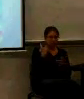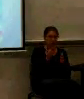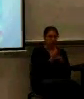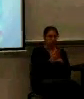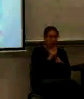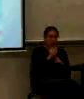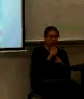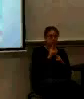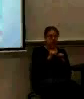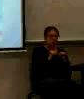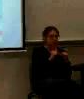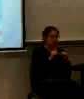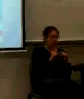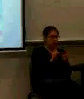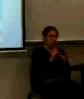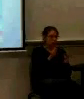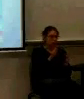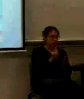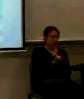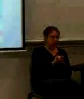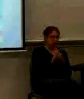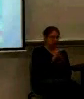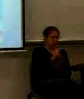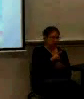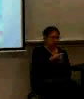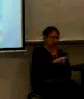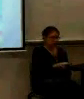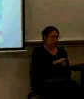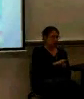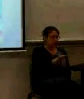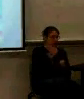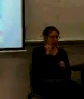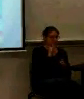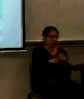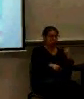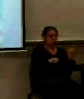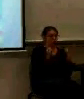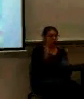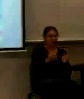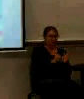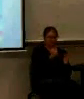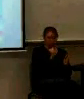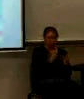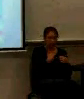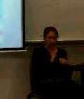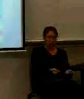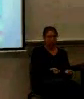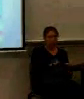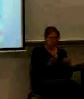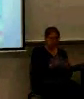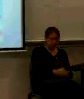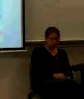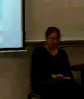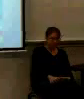the lake that are continuously releasing the CO2 pressure. So if it turns over again, there won't be nearly as much.